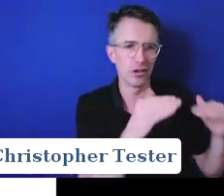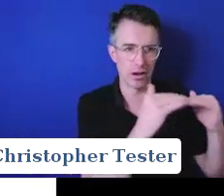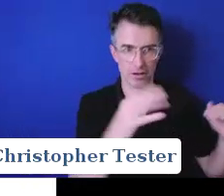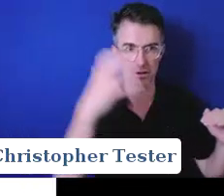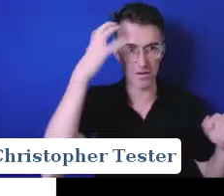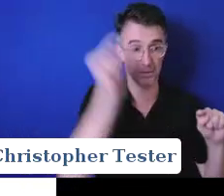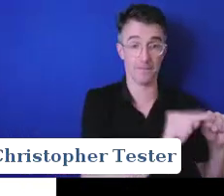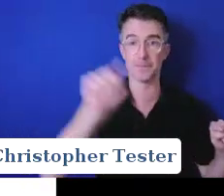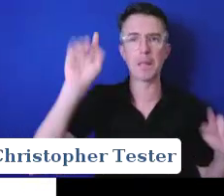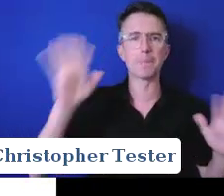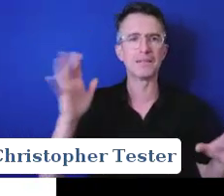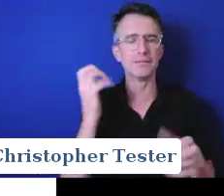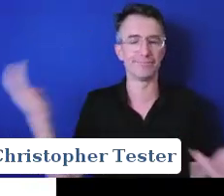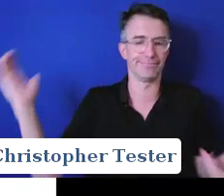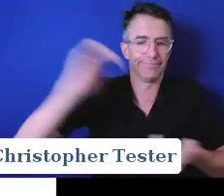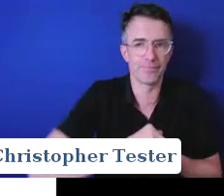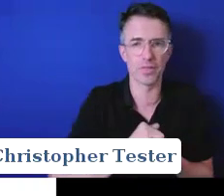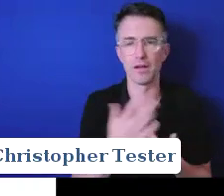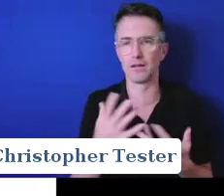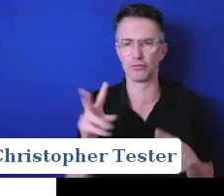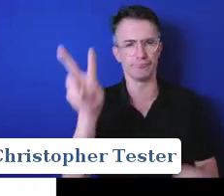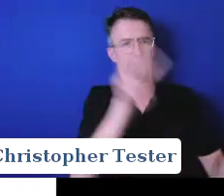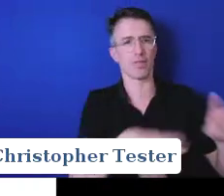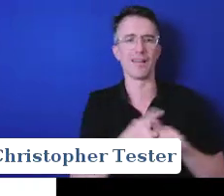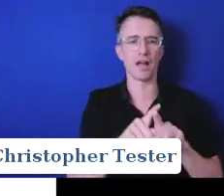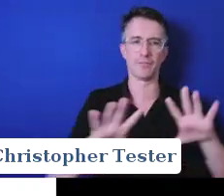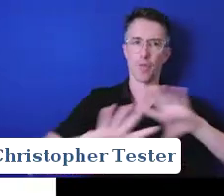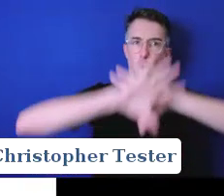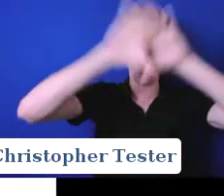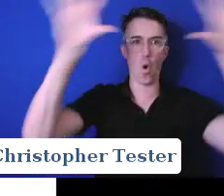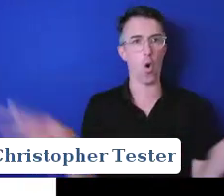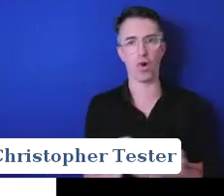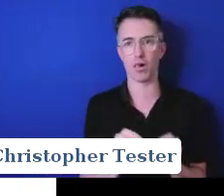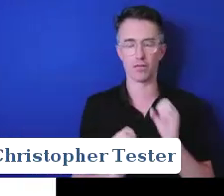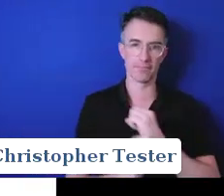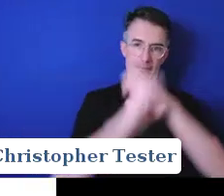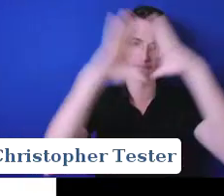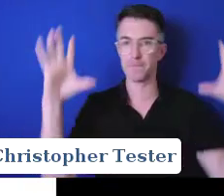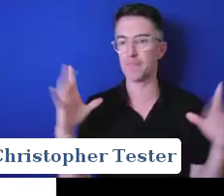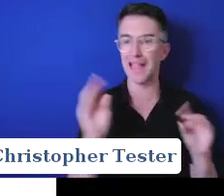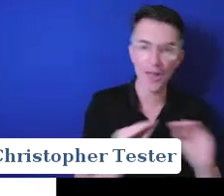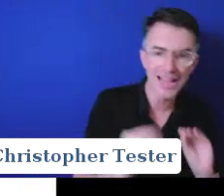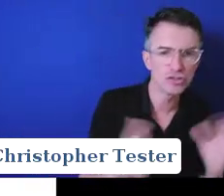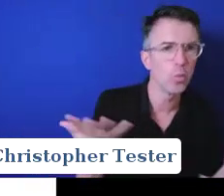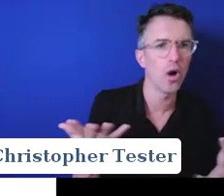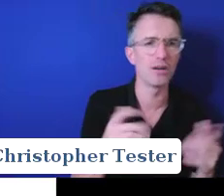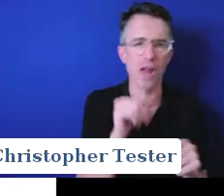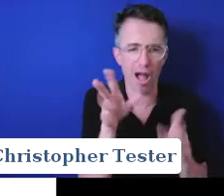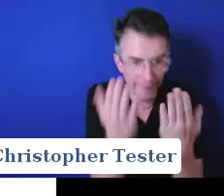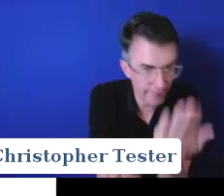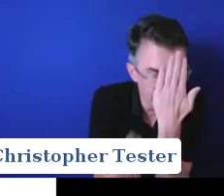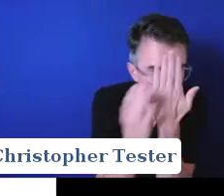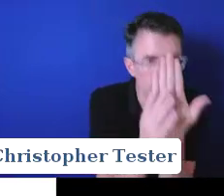to ensure the holistic assistance for persons with disabilities. The evaluation also identifies